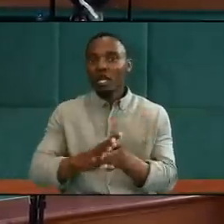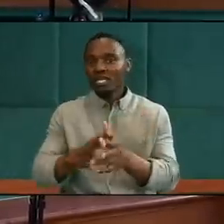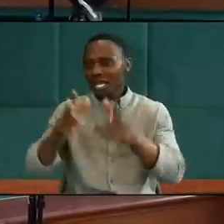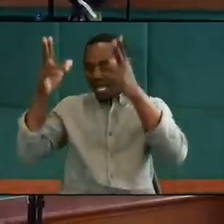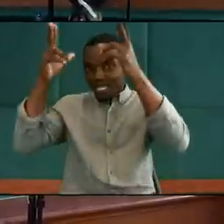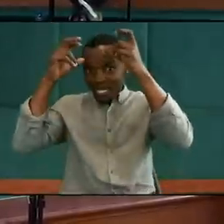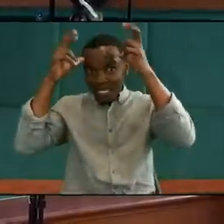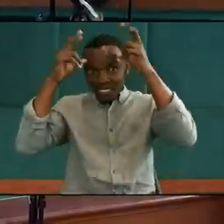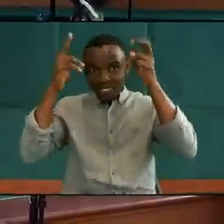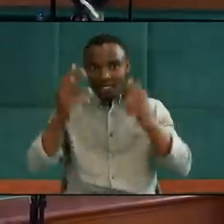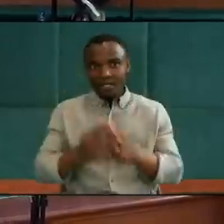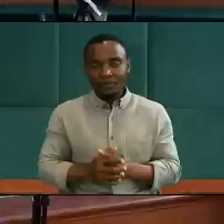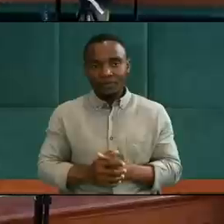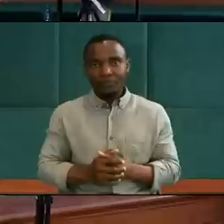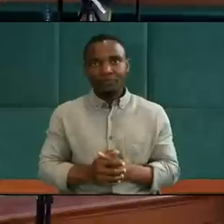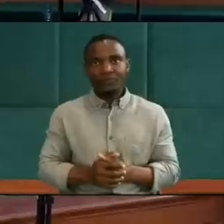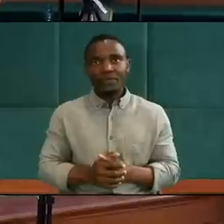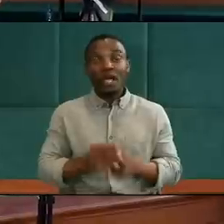watch this.